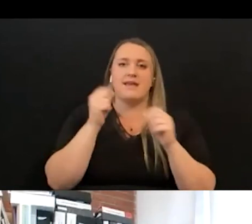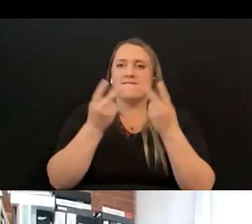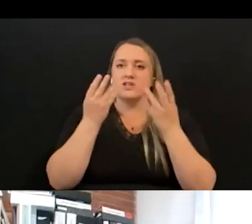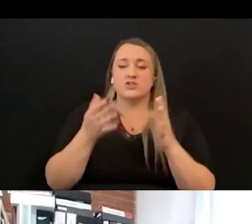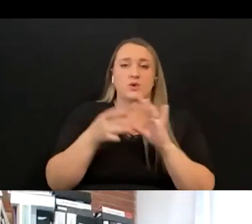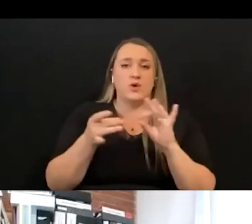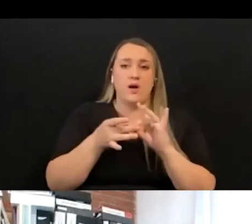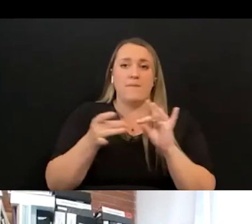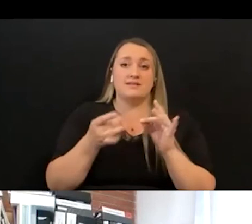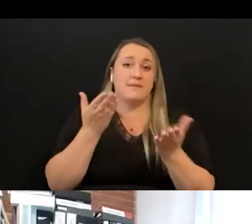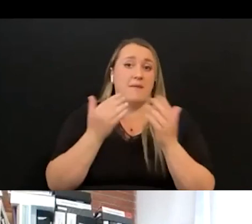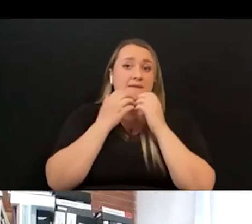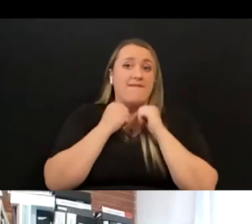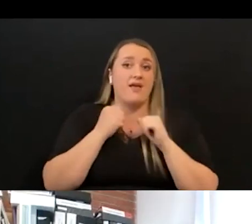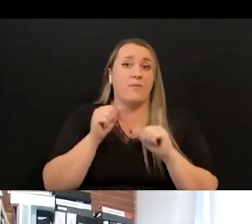valuable for folks.